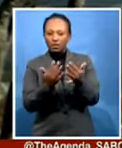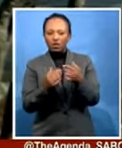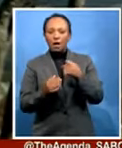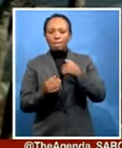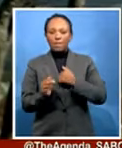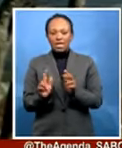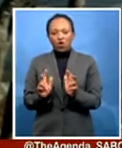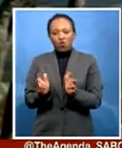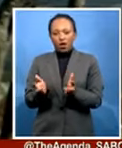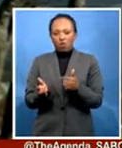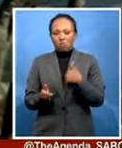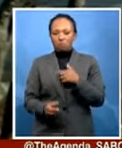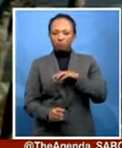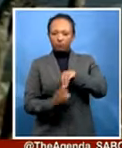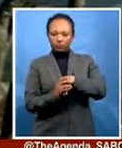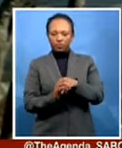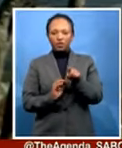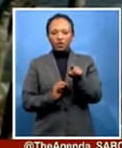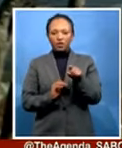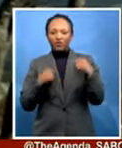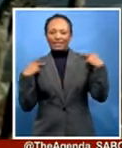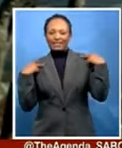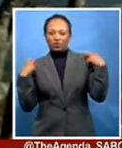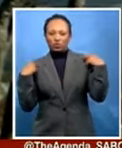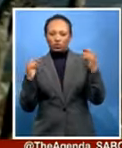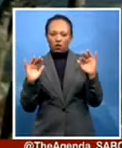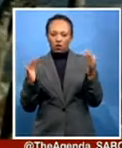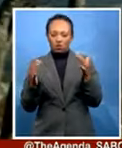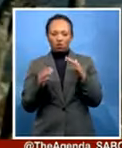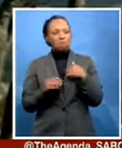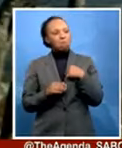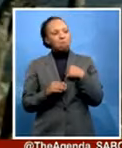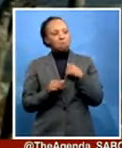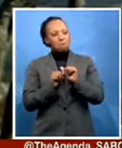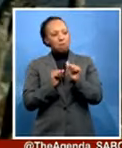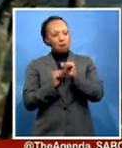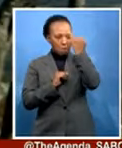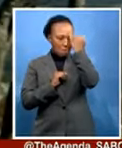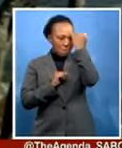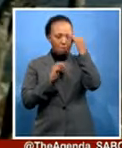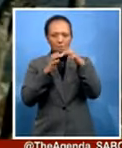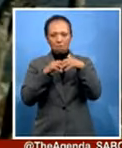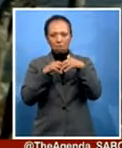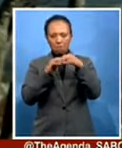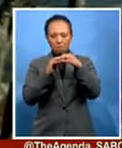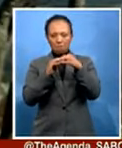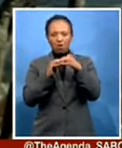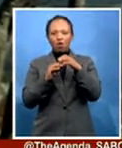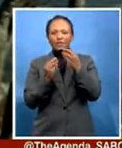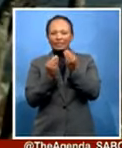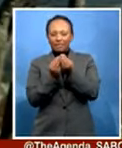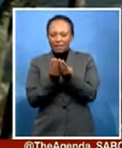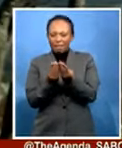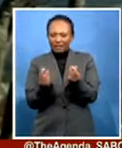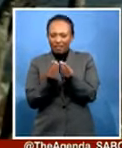security, we came up with this idea, why don't we look at putting radioactive material into the horn to be able